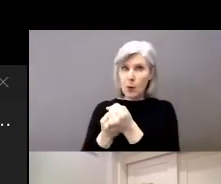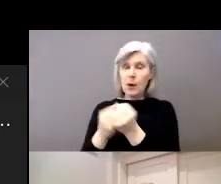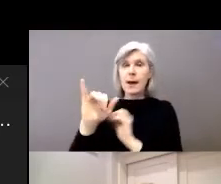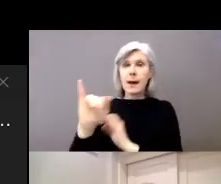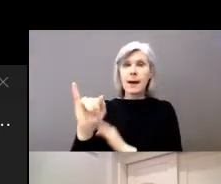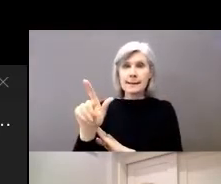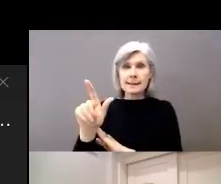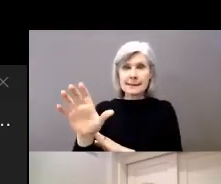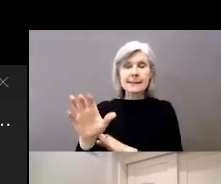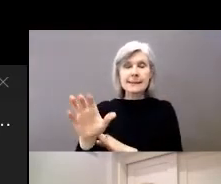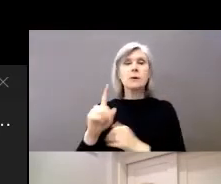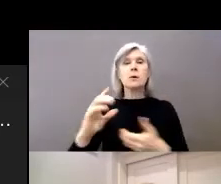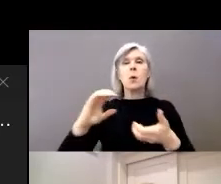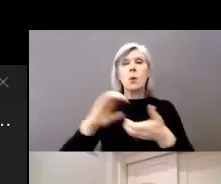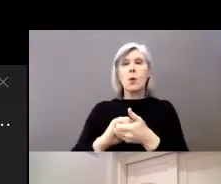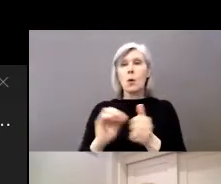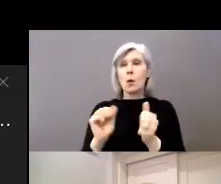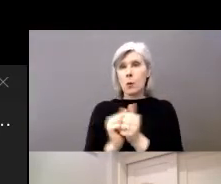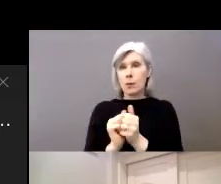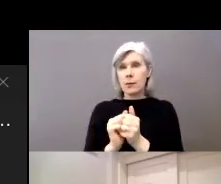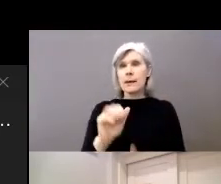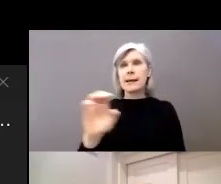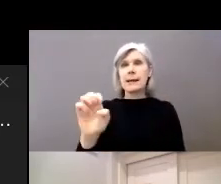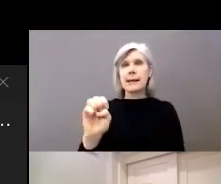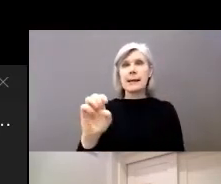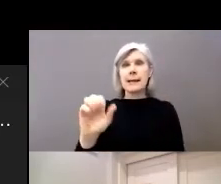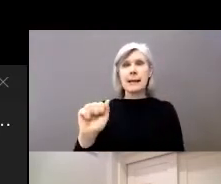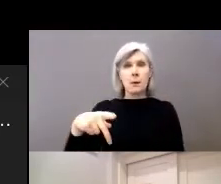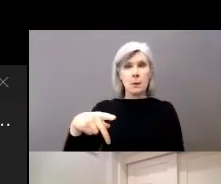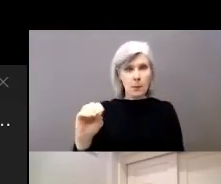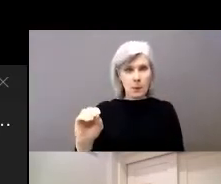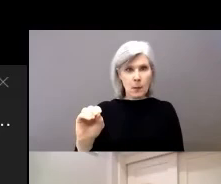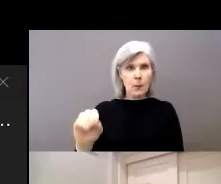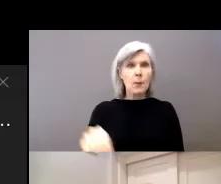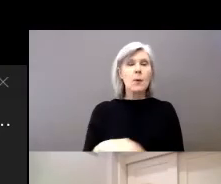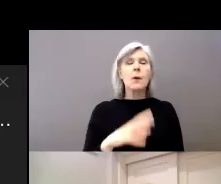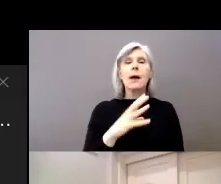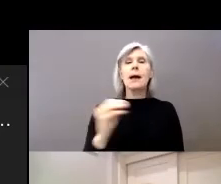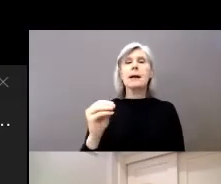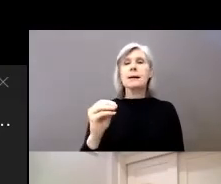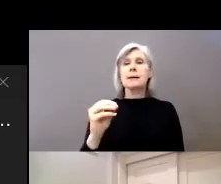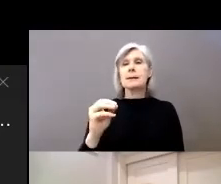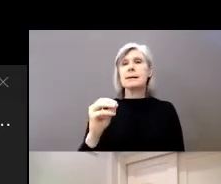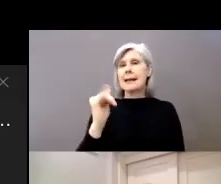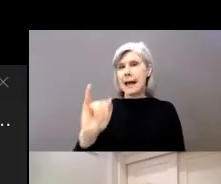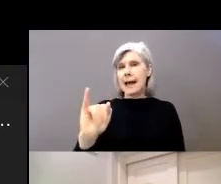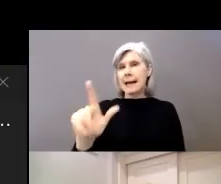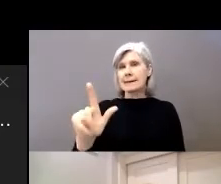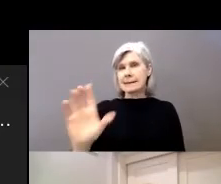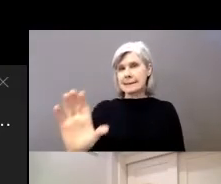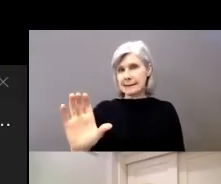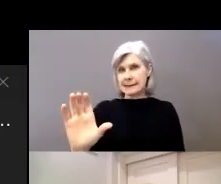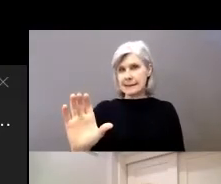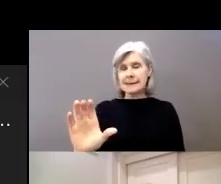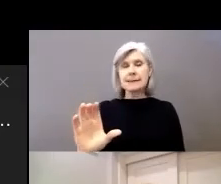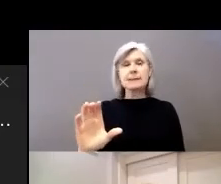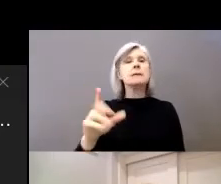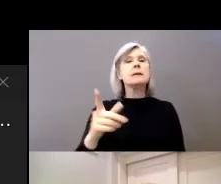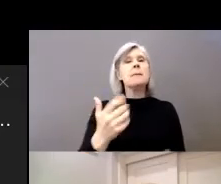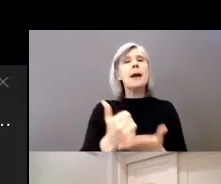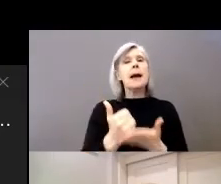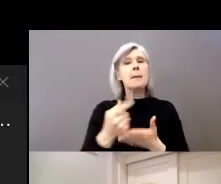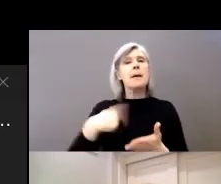Elder Abuse Prevention Ontario, and the International Longevity Centre of Canada. Help us fight discrimination and